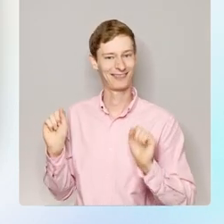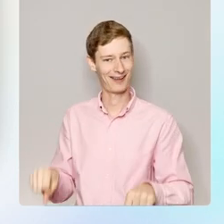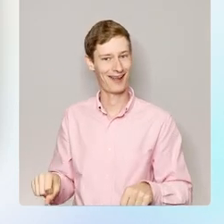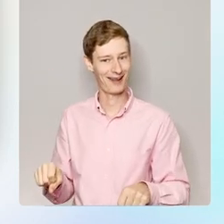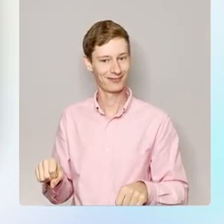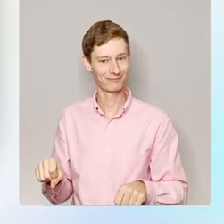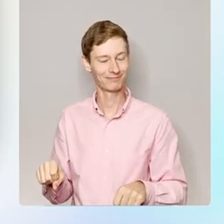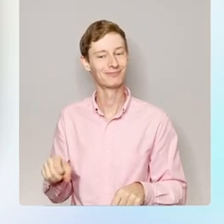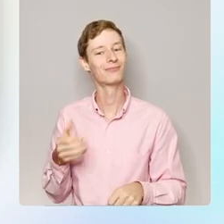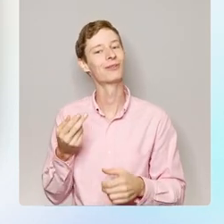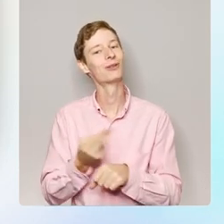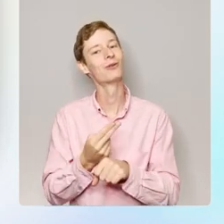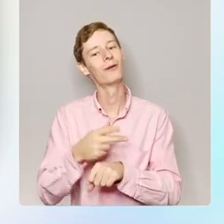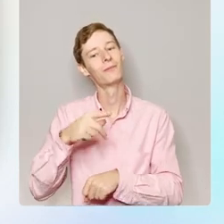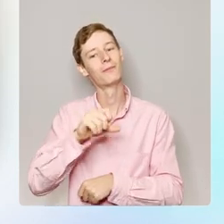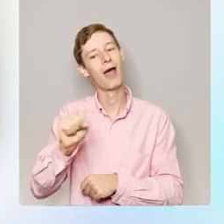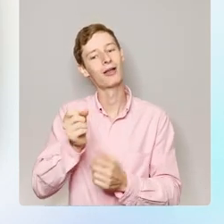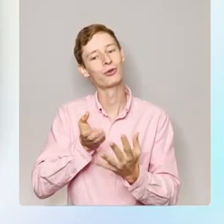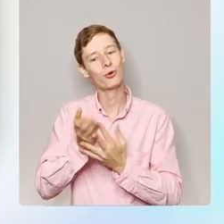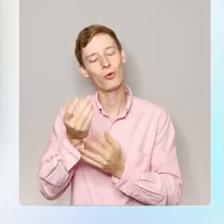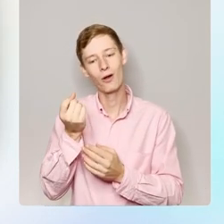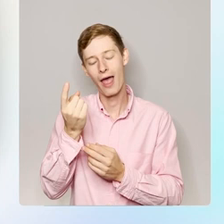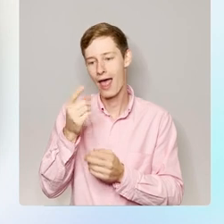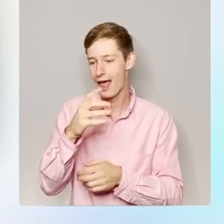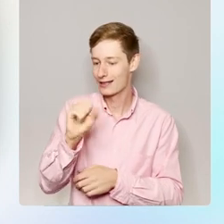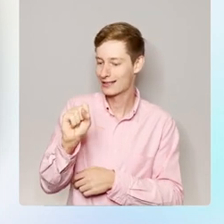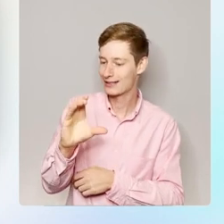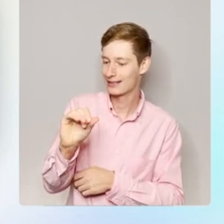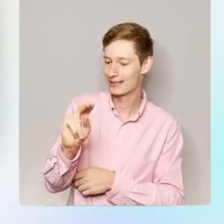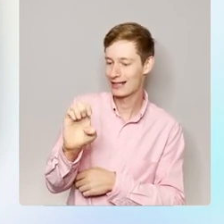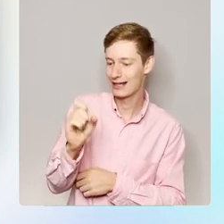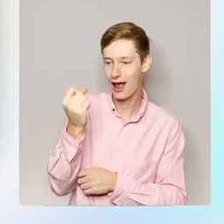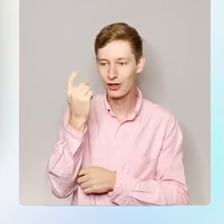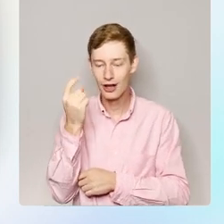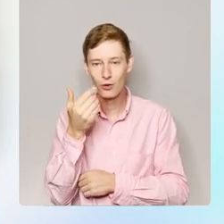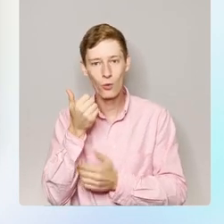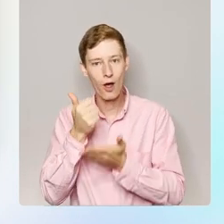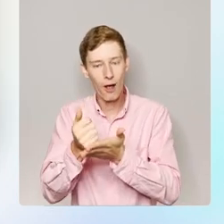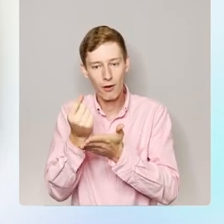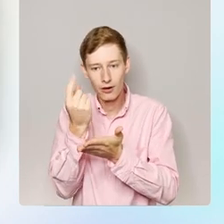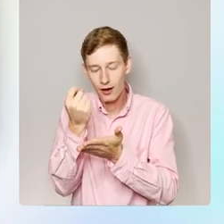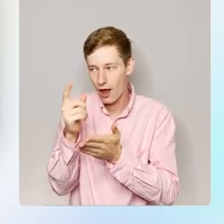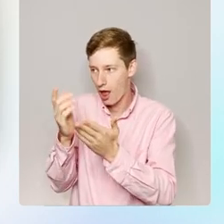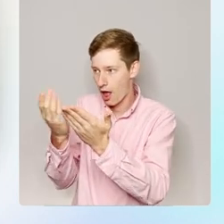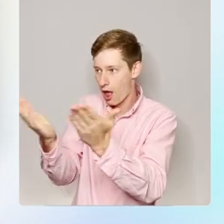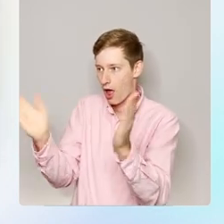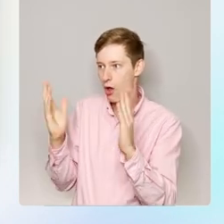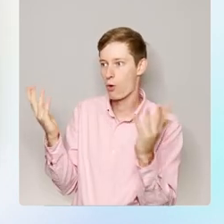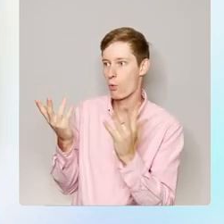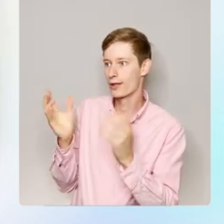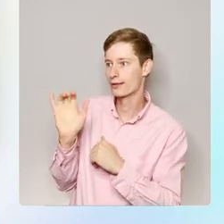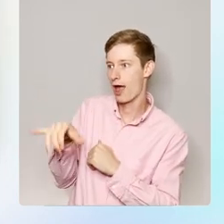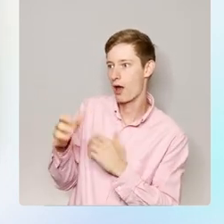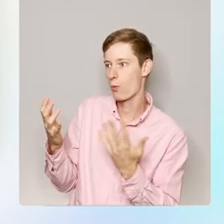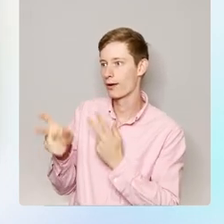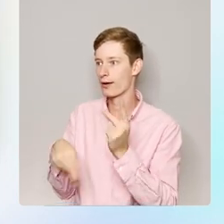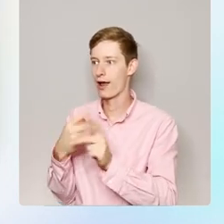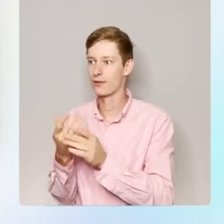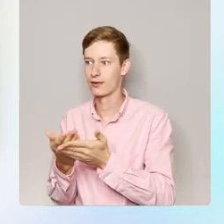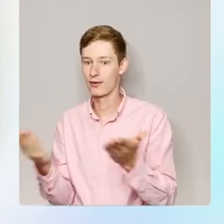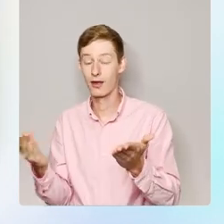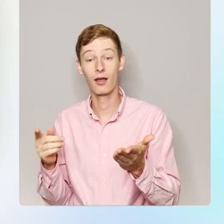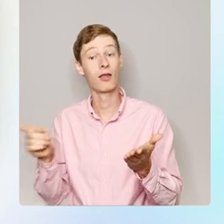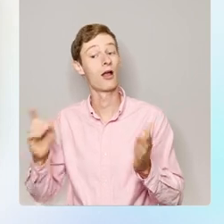to help you understand space and place in whole new ways. The architect can then hop into the room with a